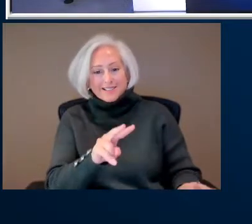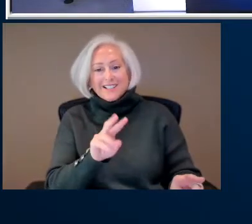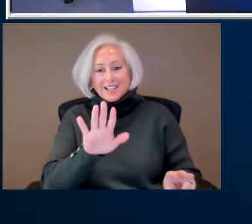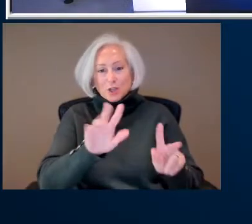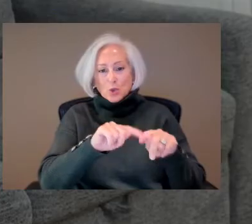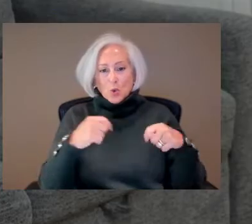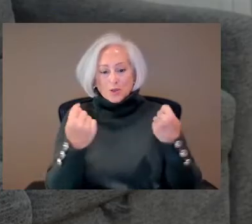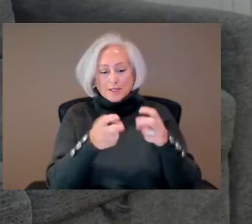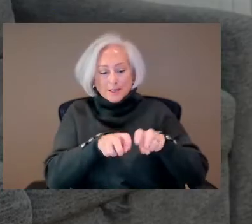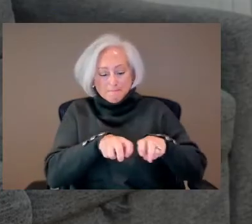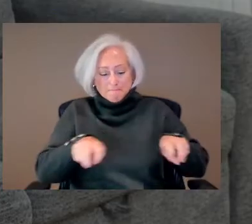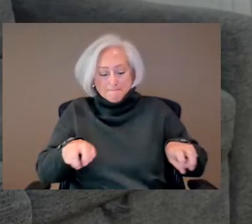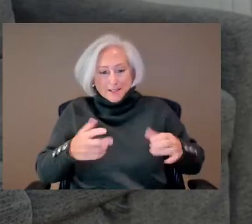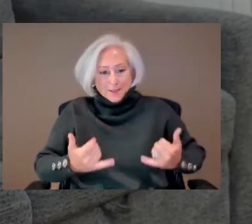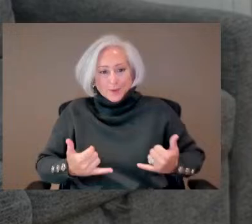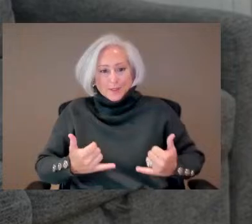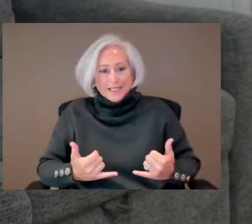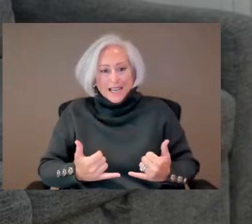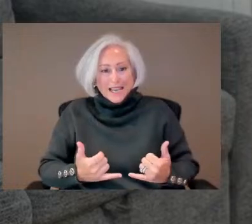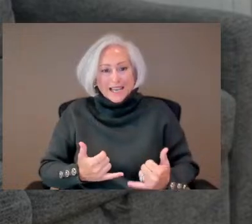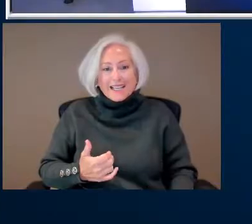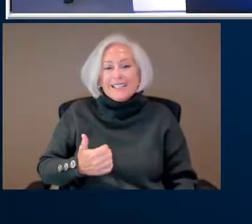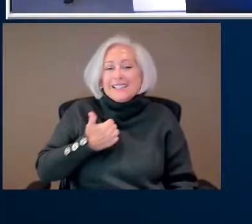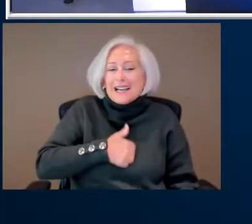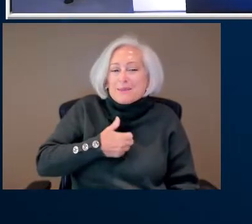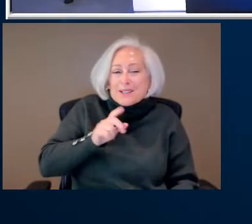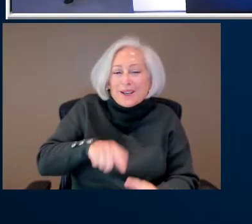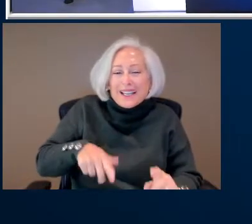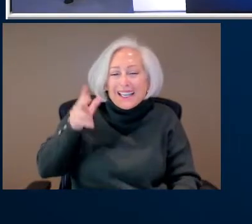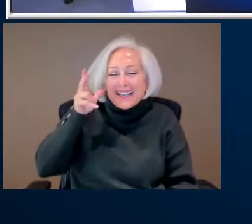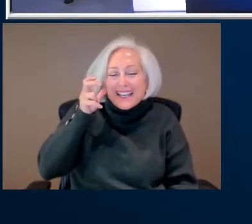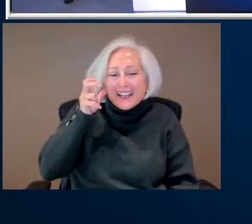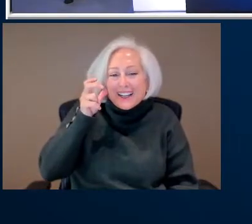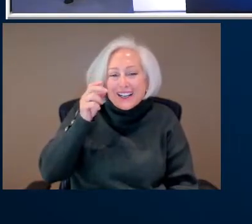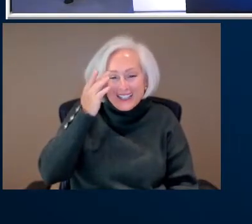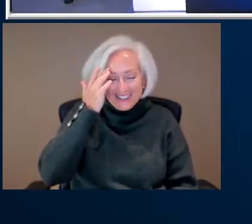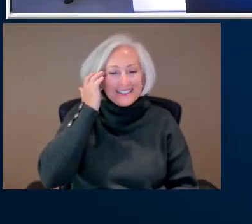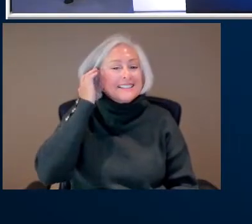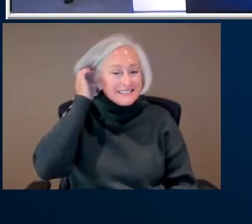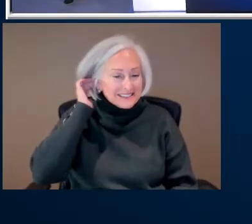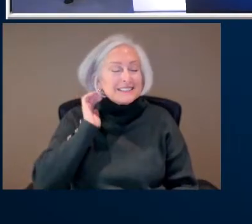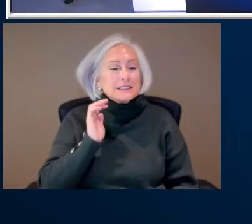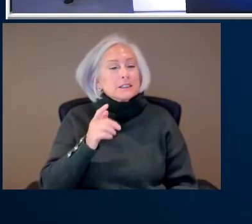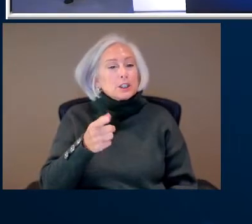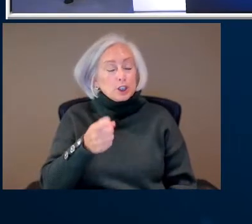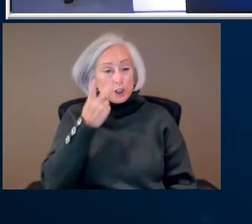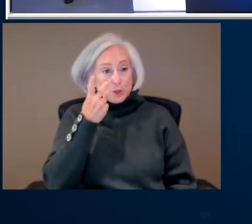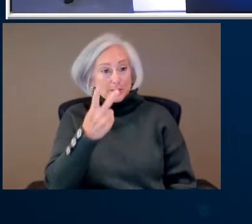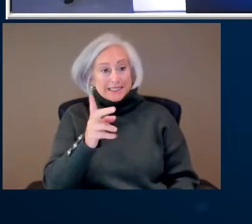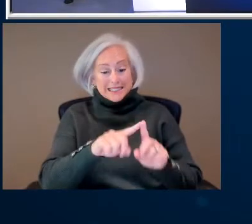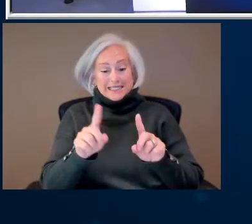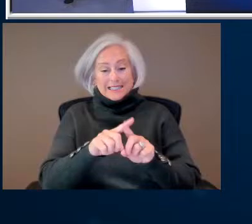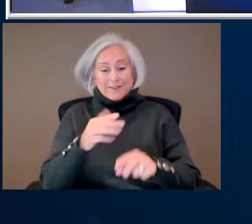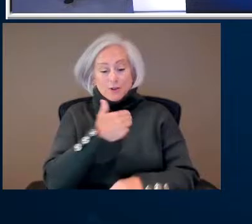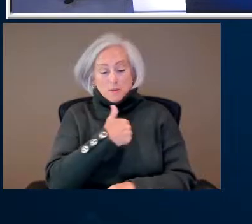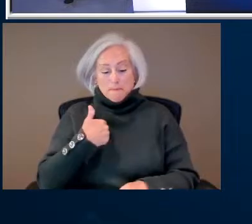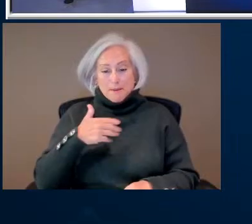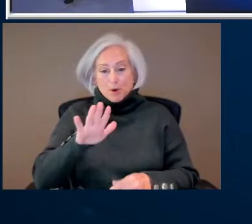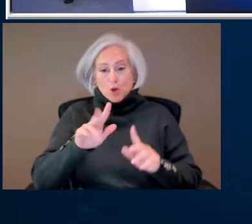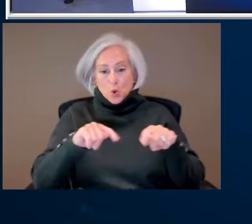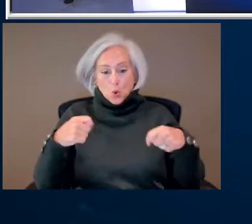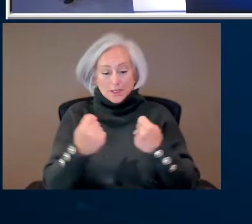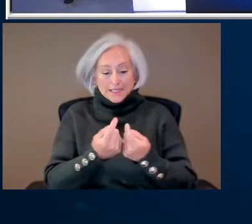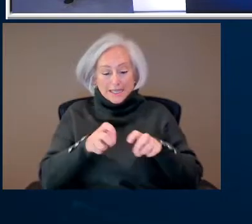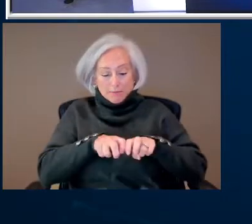I'm sorry, what's it like? I'm so sorry. No, that's okay. What's it like seeing different members of your team here with us this morning?